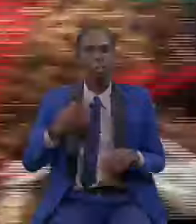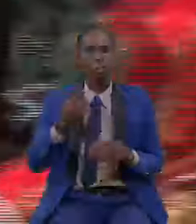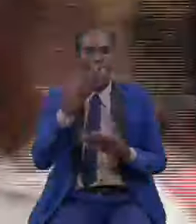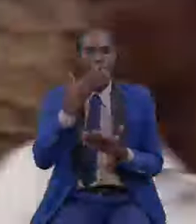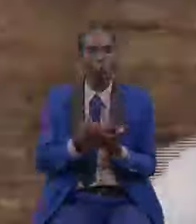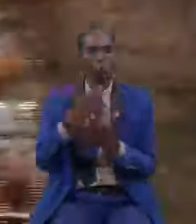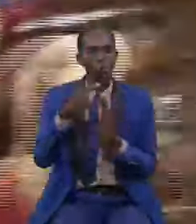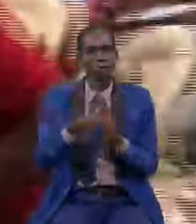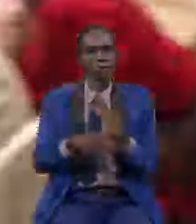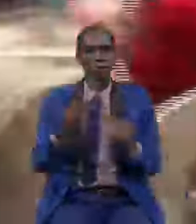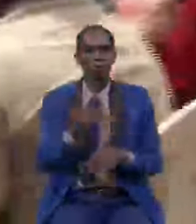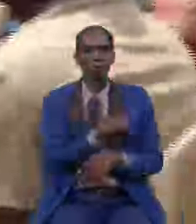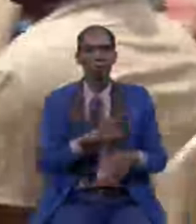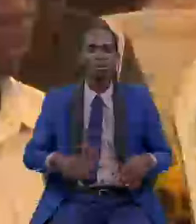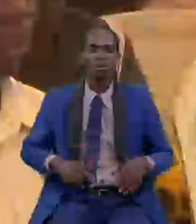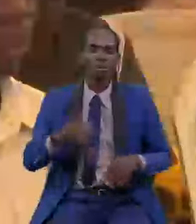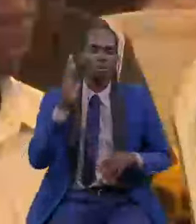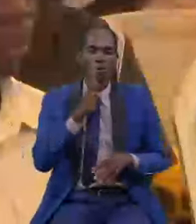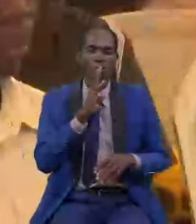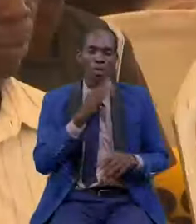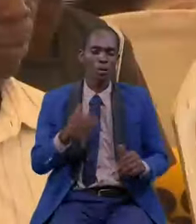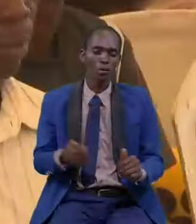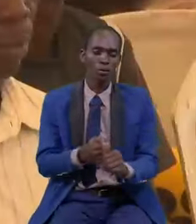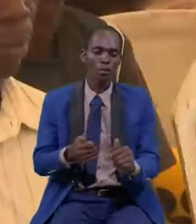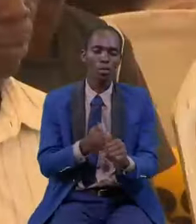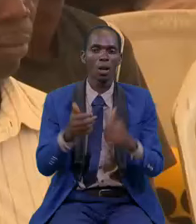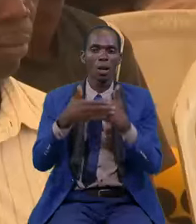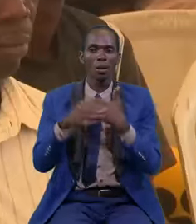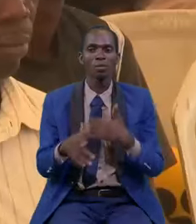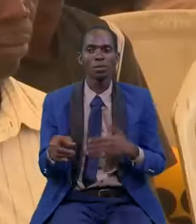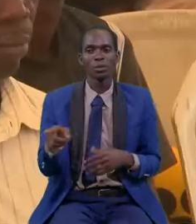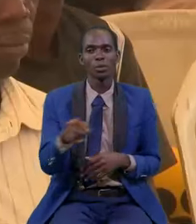will be following after you every day.